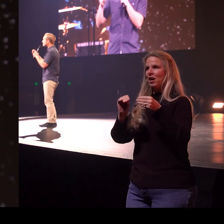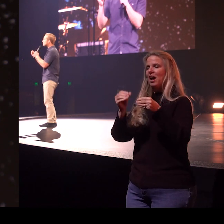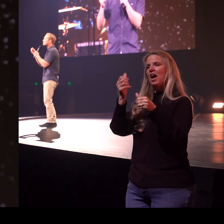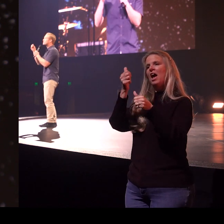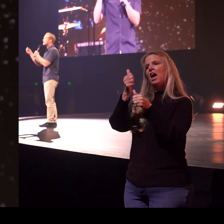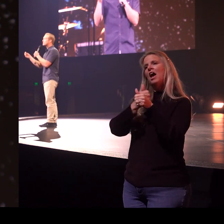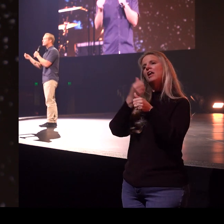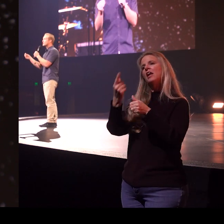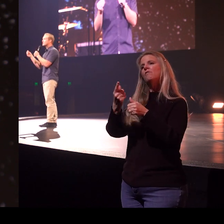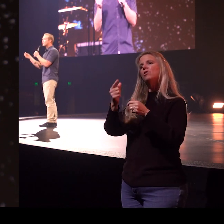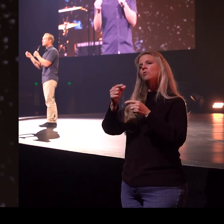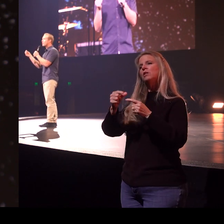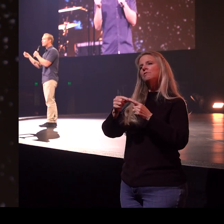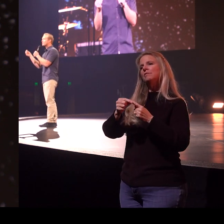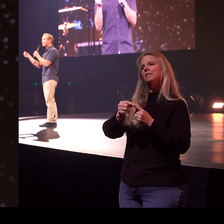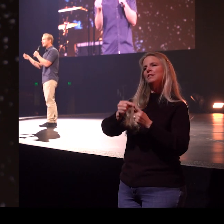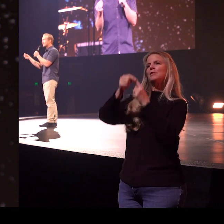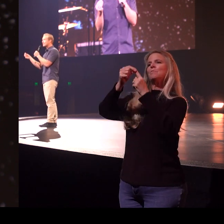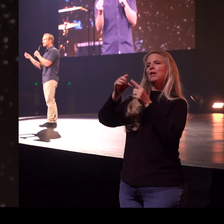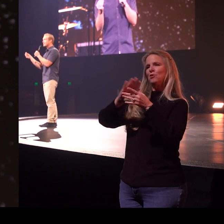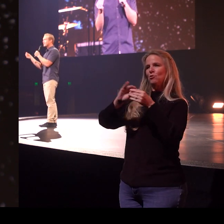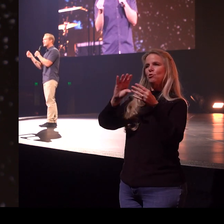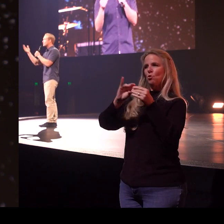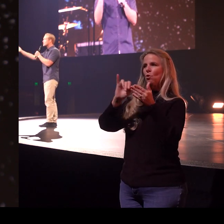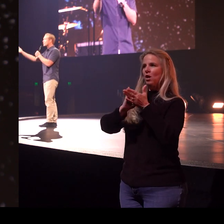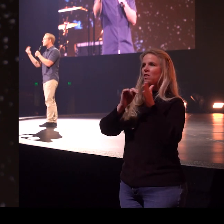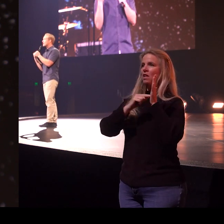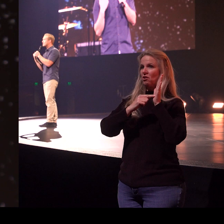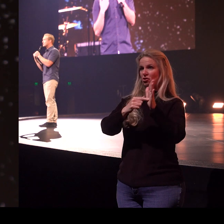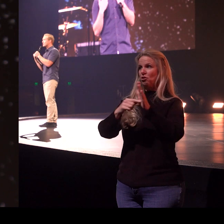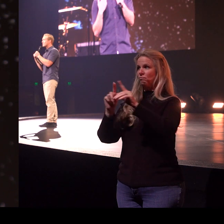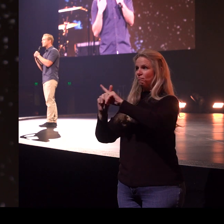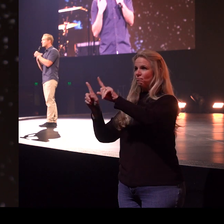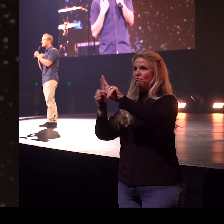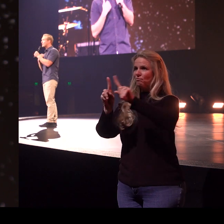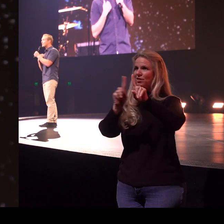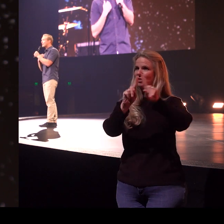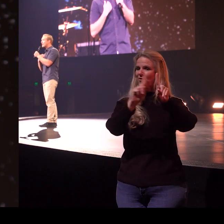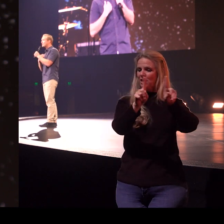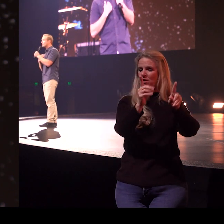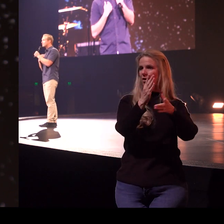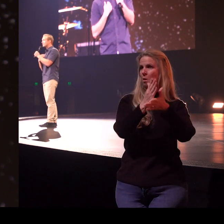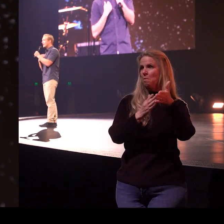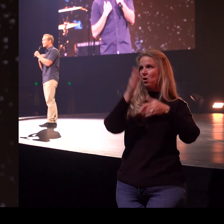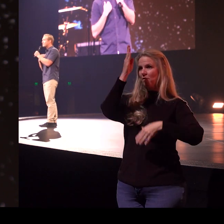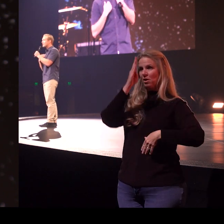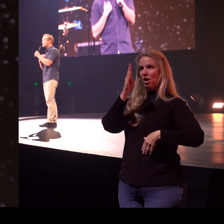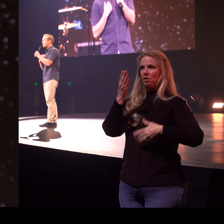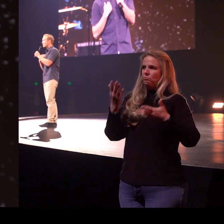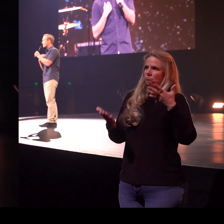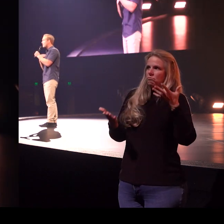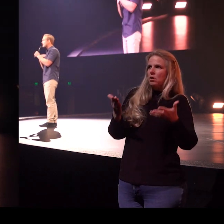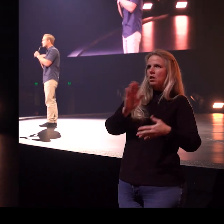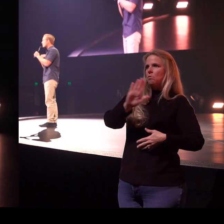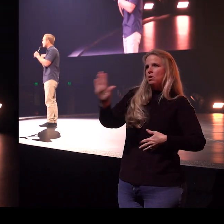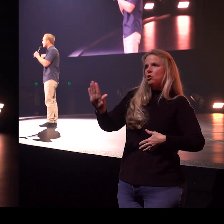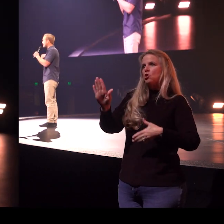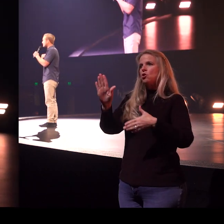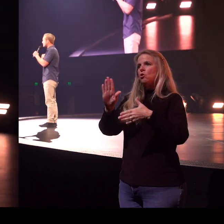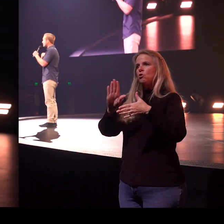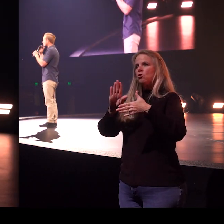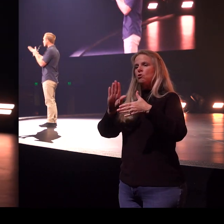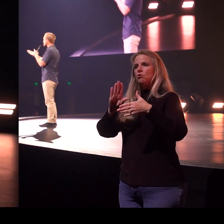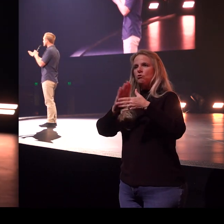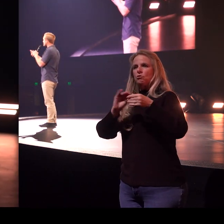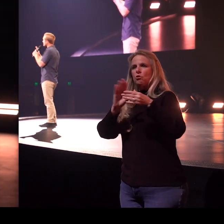and uniquely reveals a different part of God. And your story might share something about God that I don't have in my story. And my story might